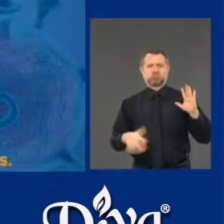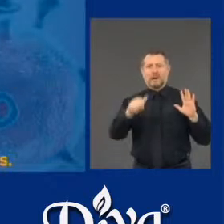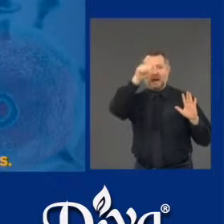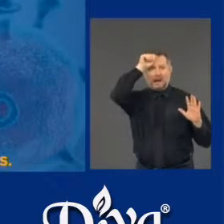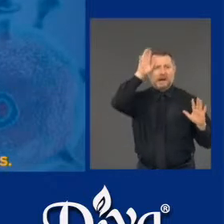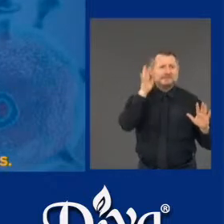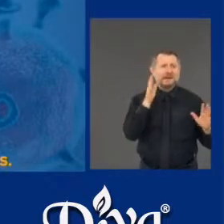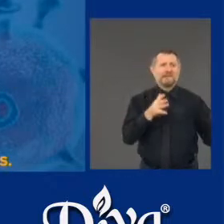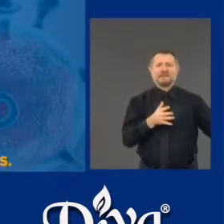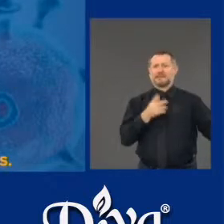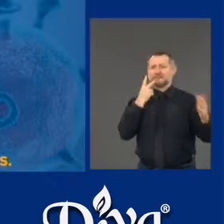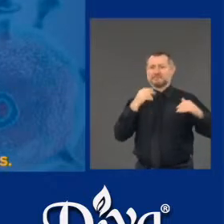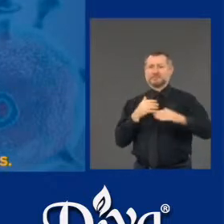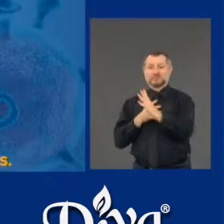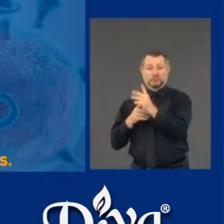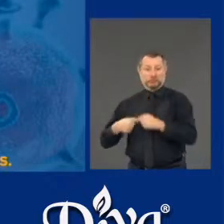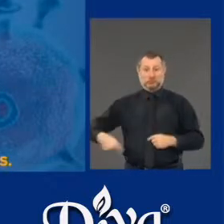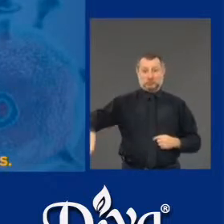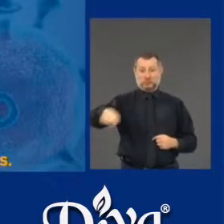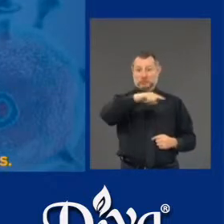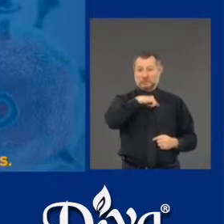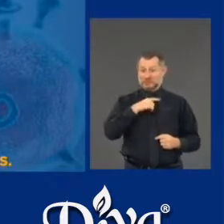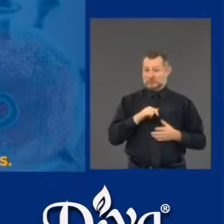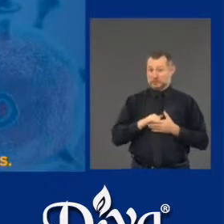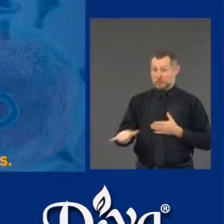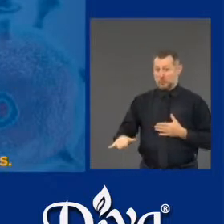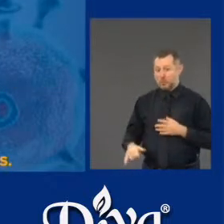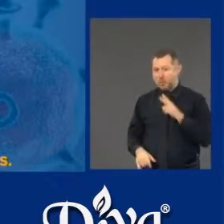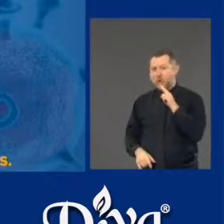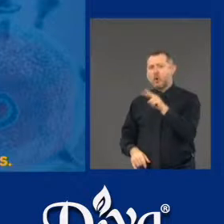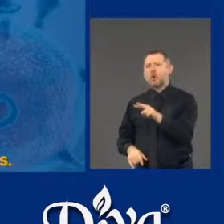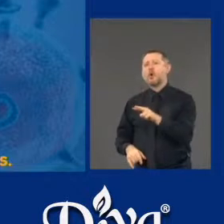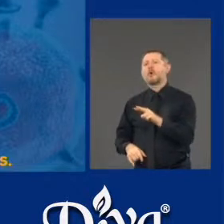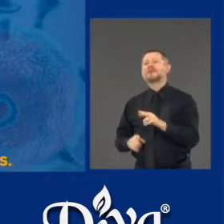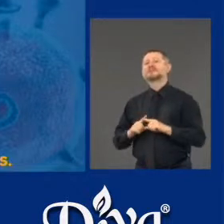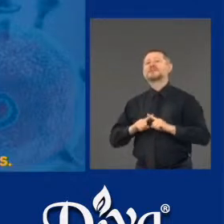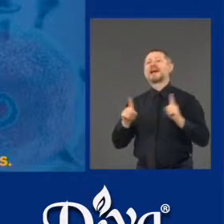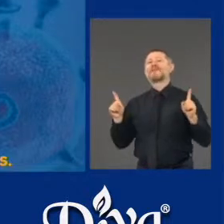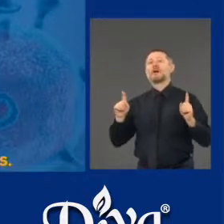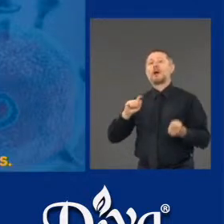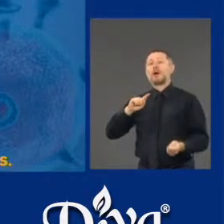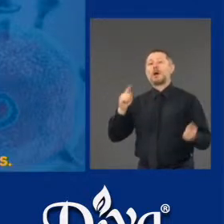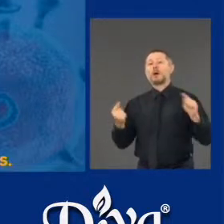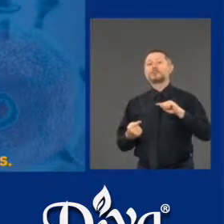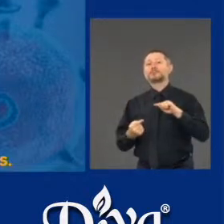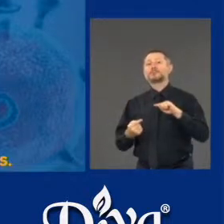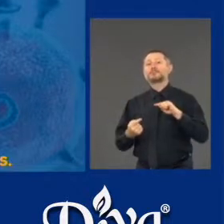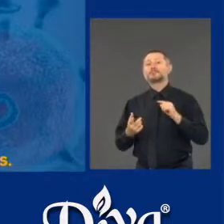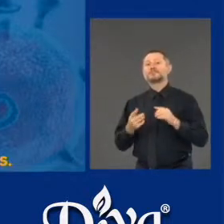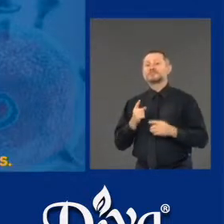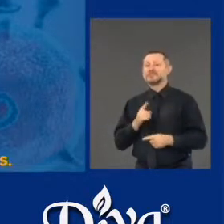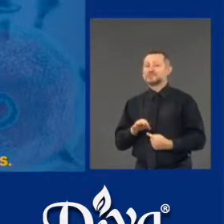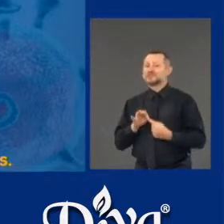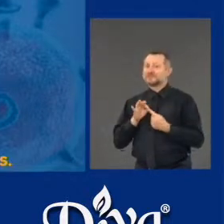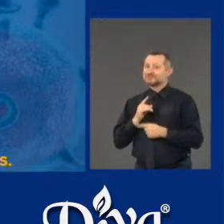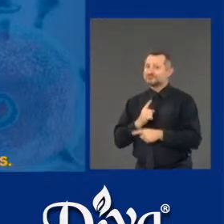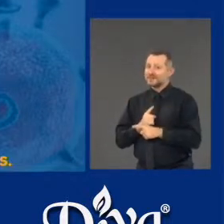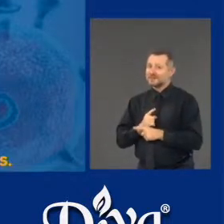We are the exception, an outrageous